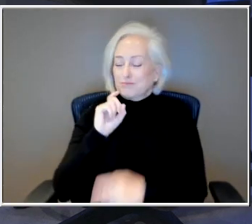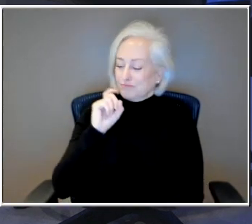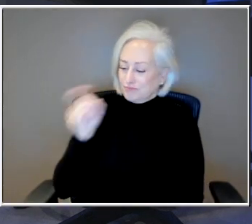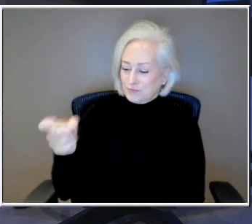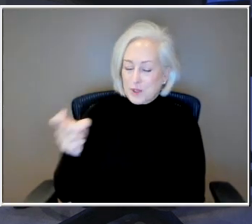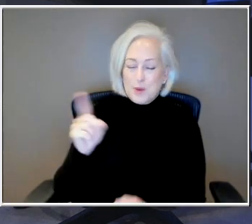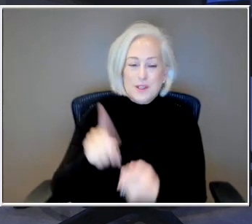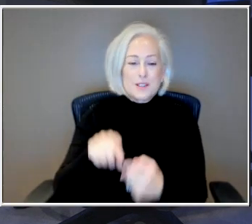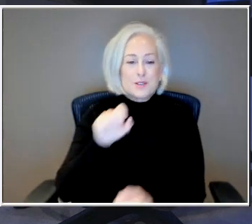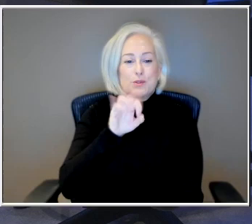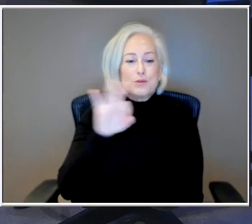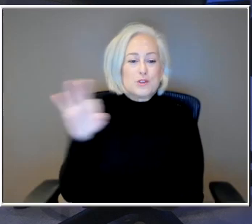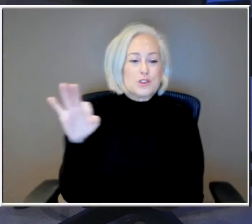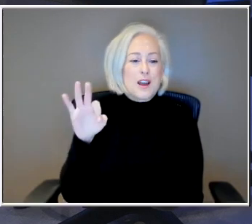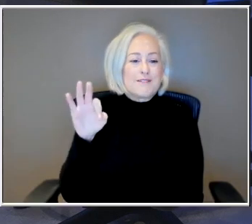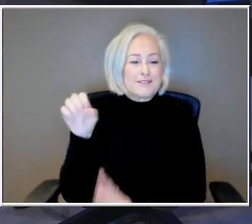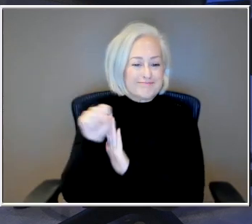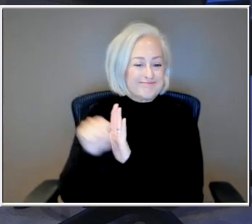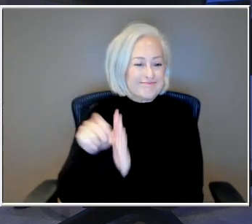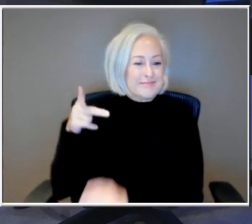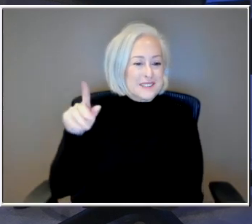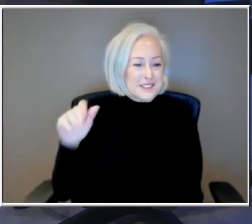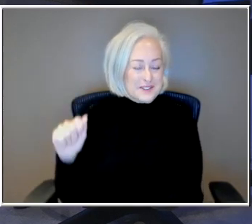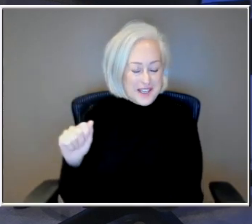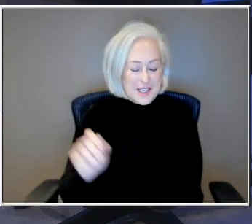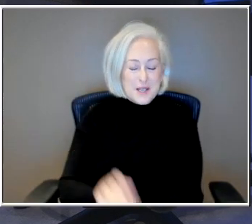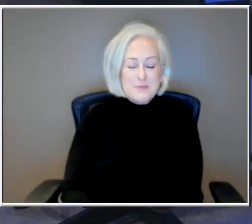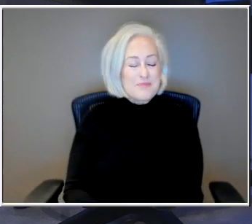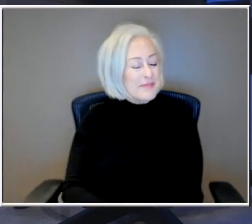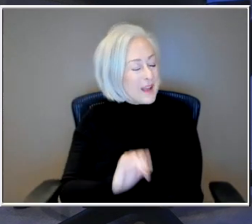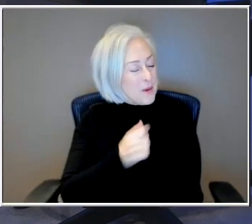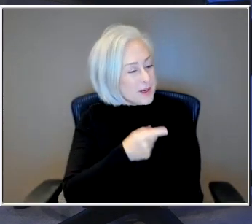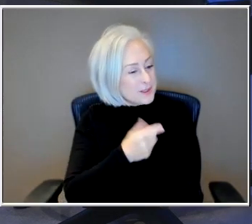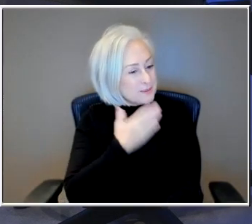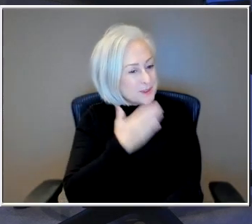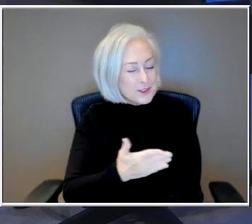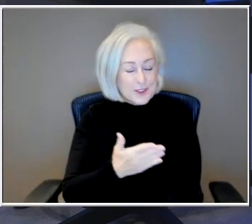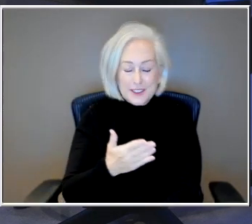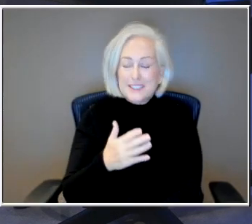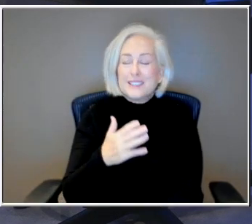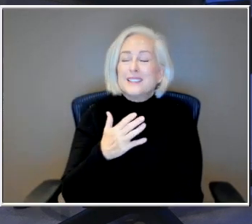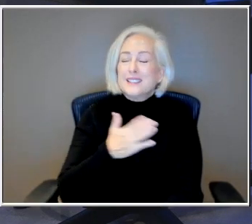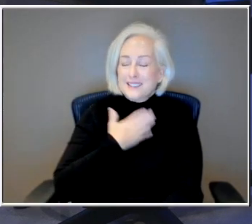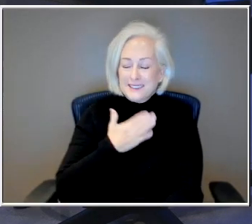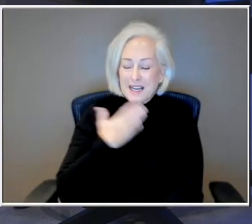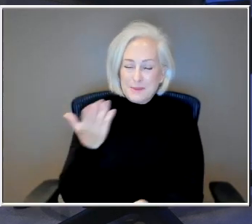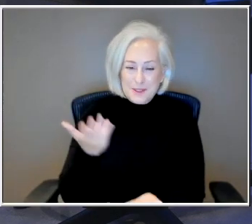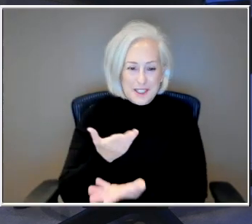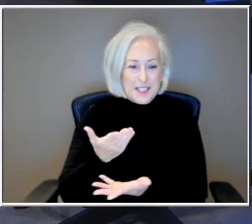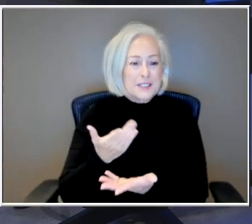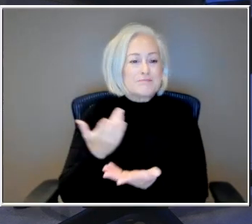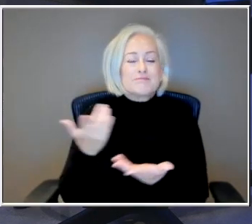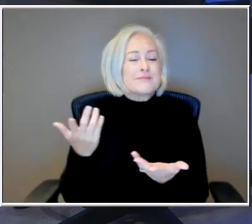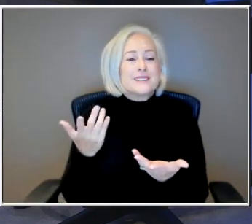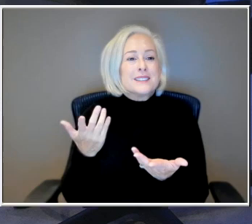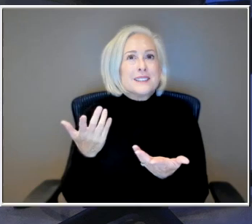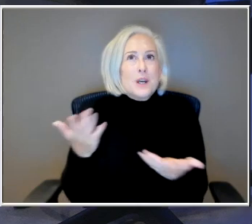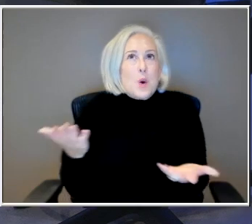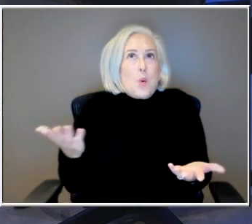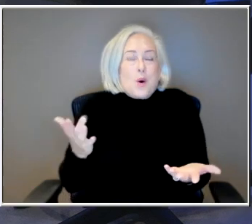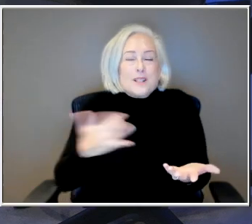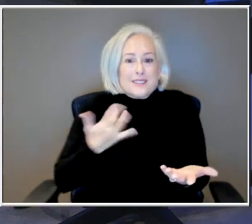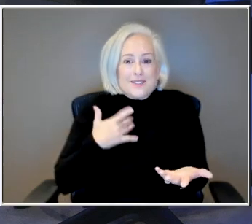are you? I'm doing great. It's great to be here. So glad to have you and to watch your story. What's it like to just see Jeff and